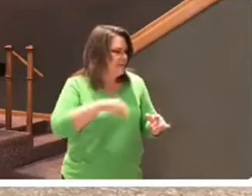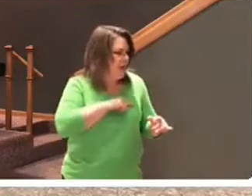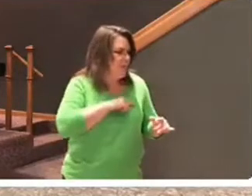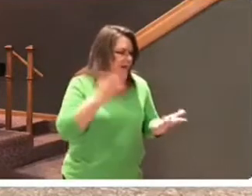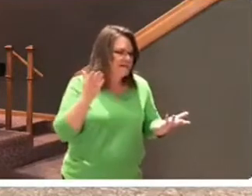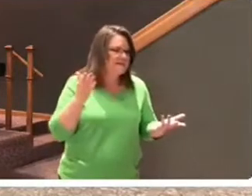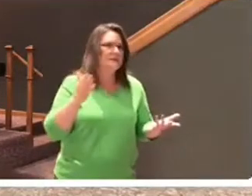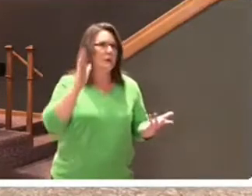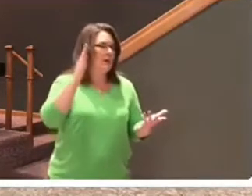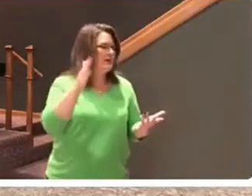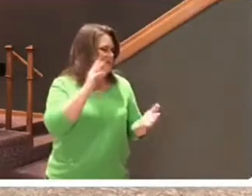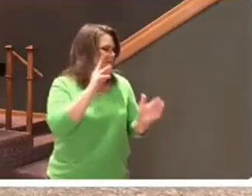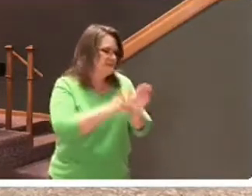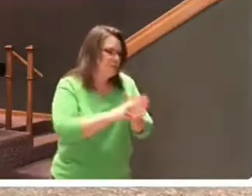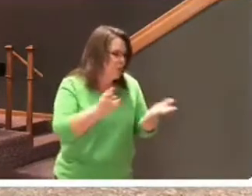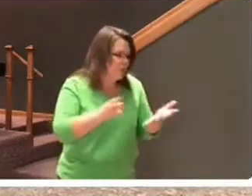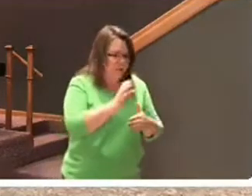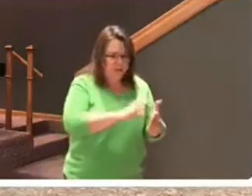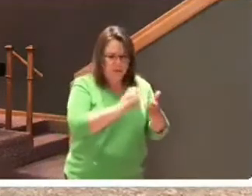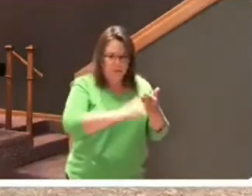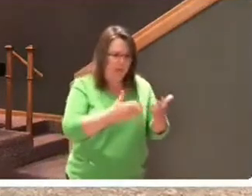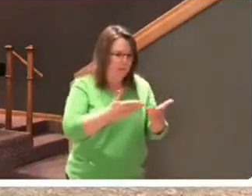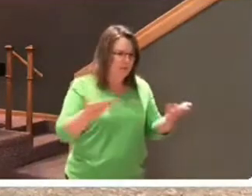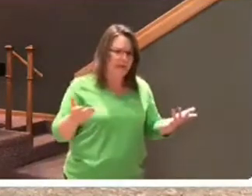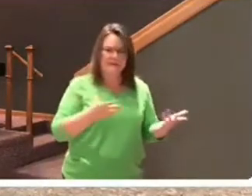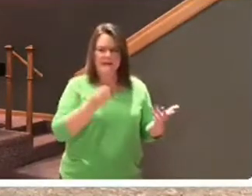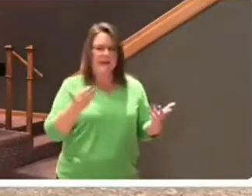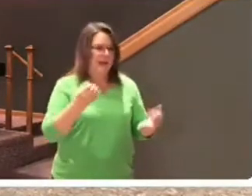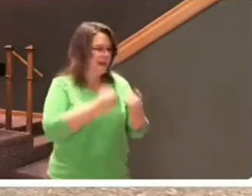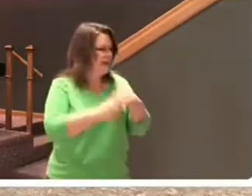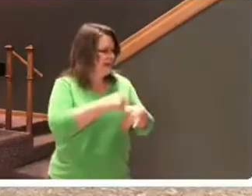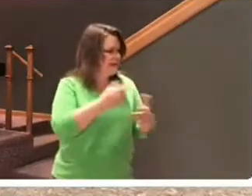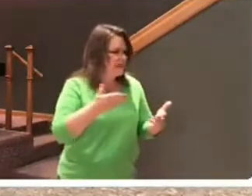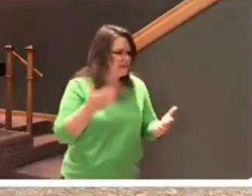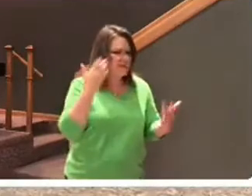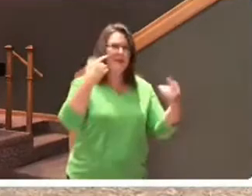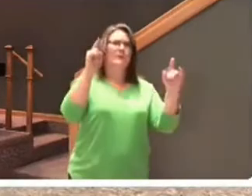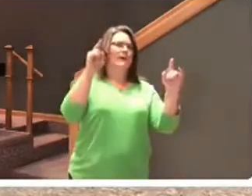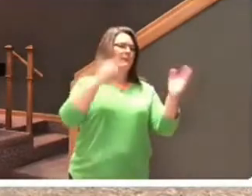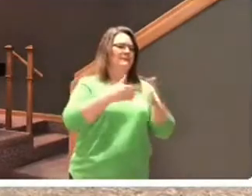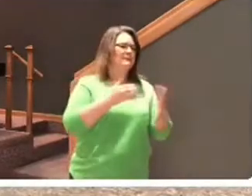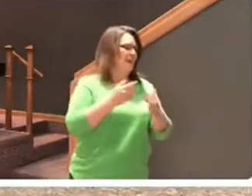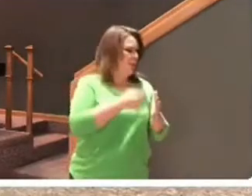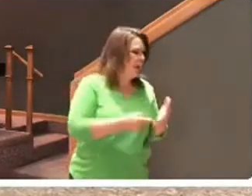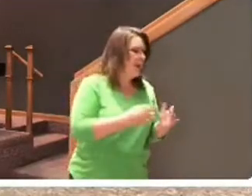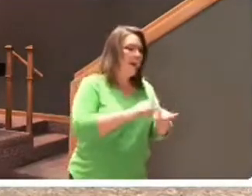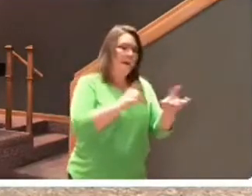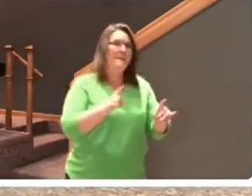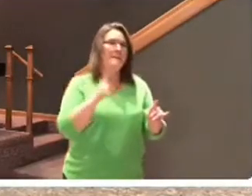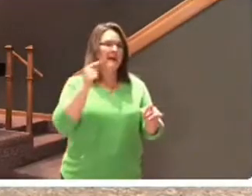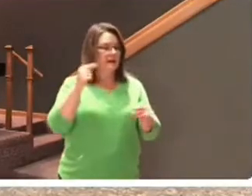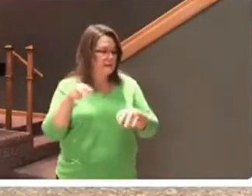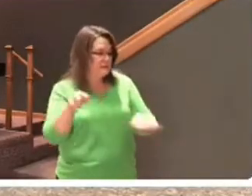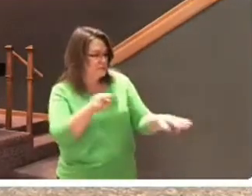His sovereign will. There's calendar things and, you know, end time stuff. He's going to accomplish that no matter what. But He's